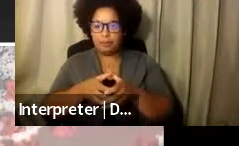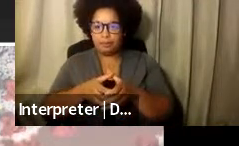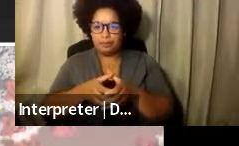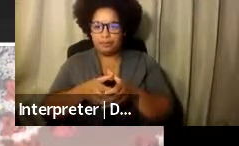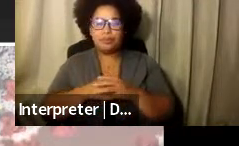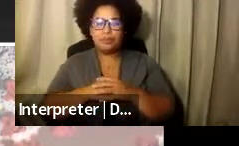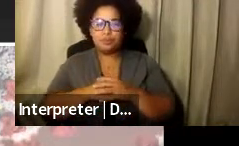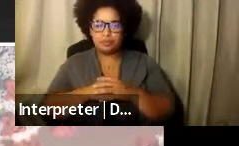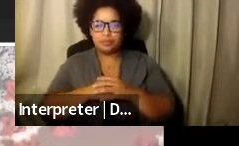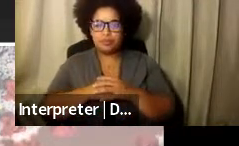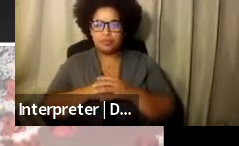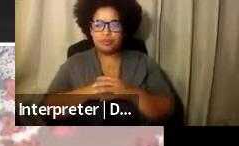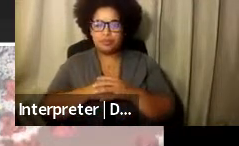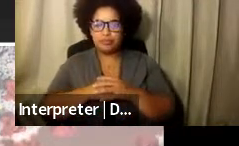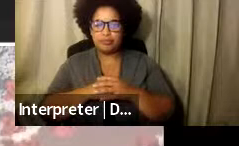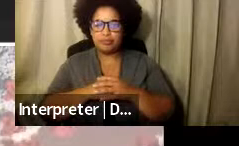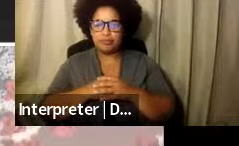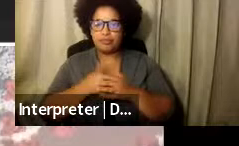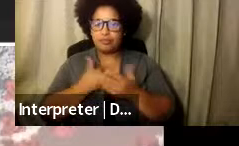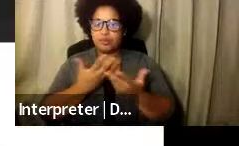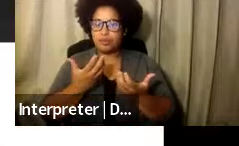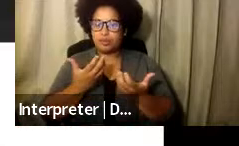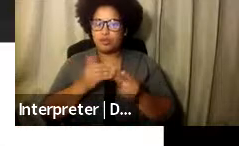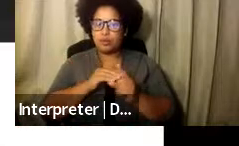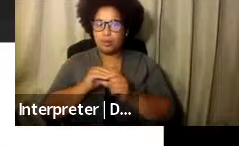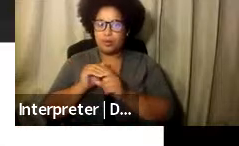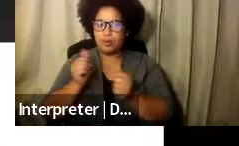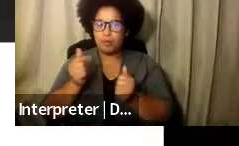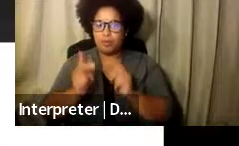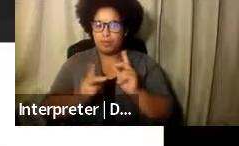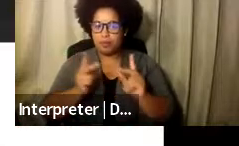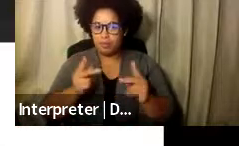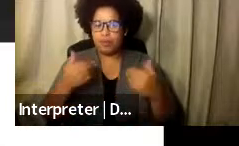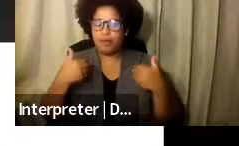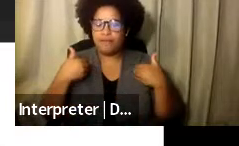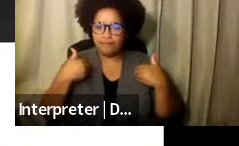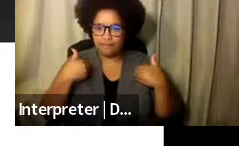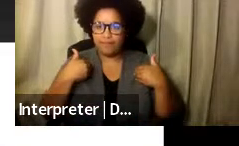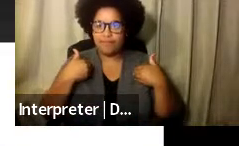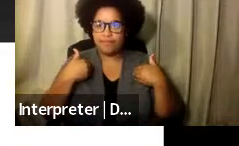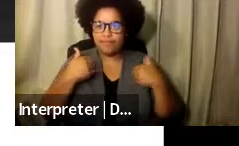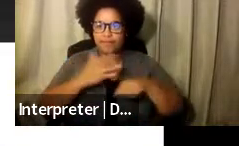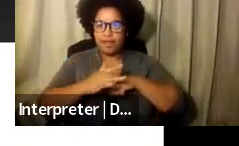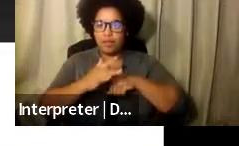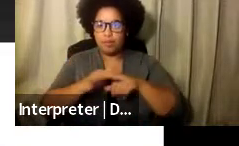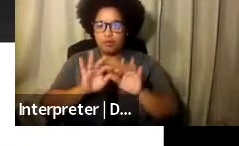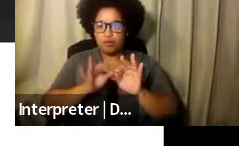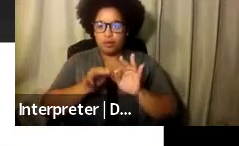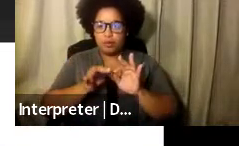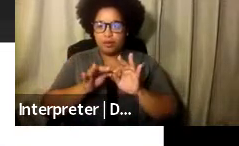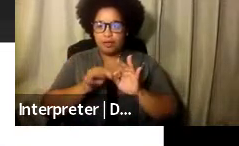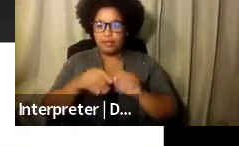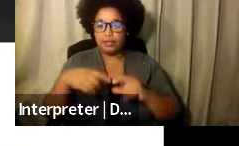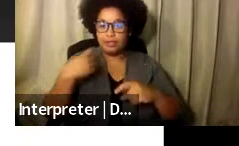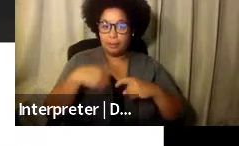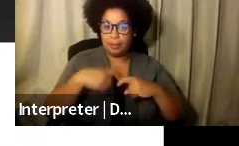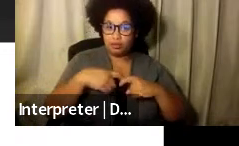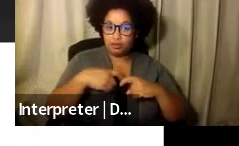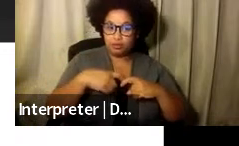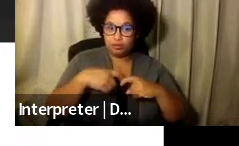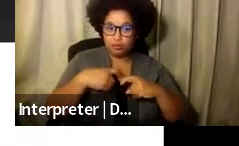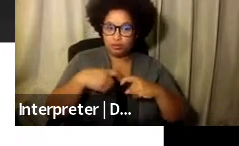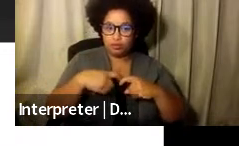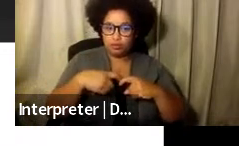And want to remind folks that we have interpretation in Spanish